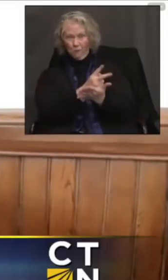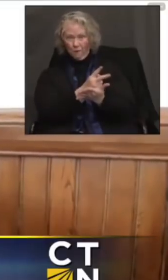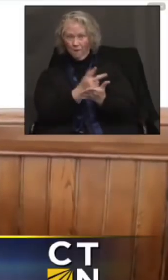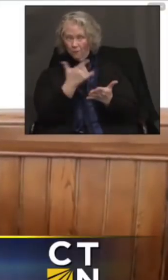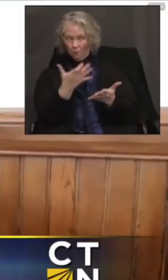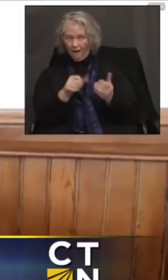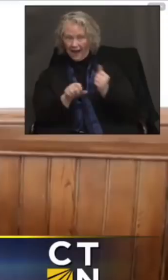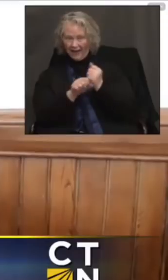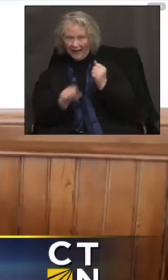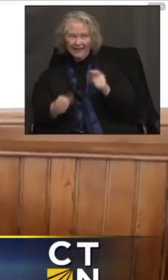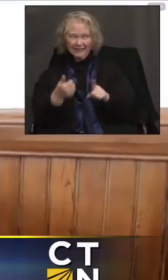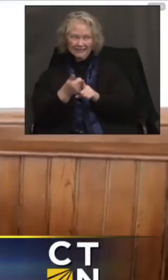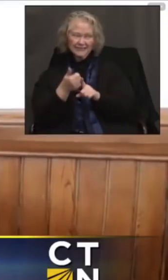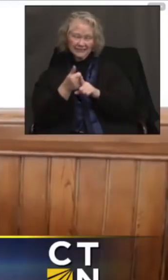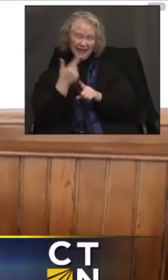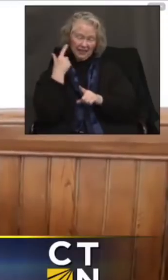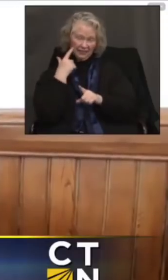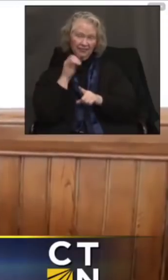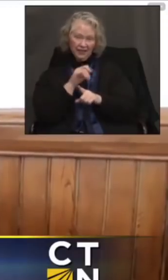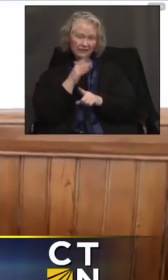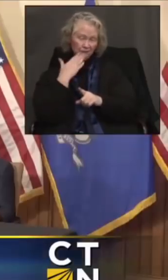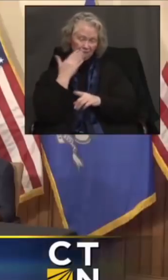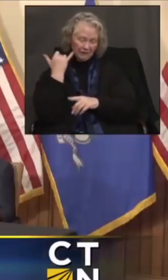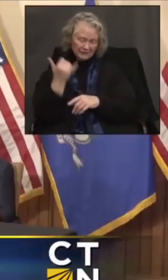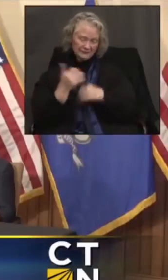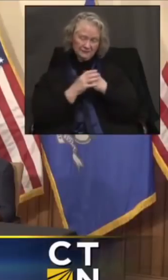forward to that bill getting to the governor's desk.